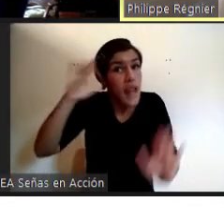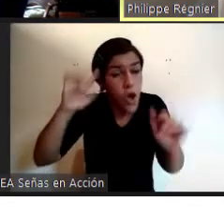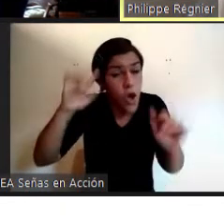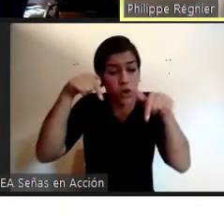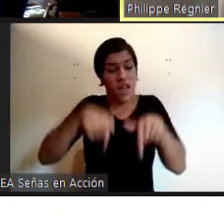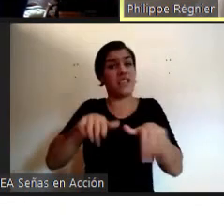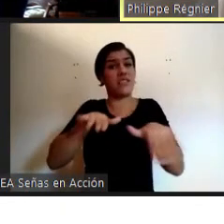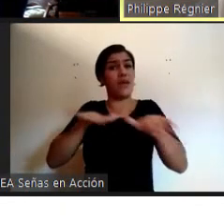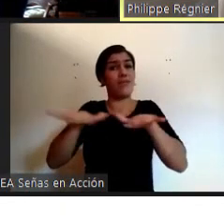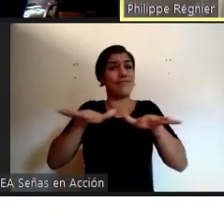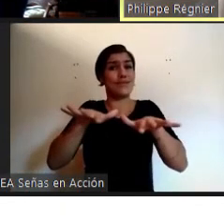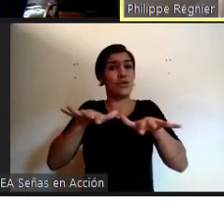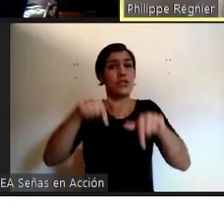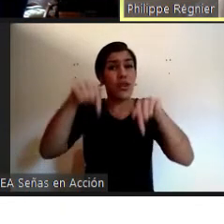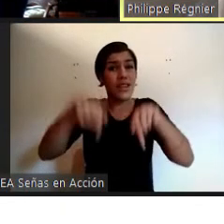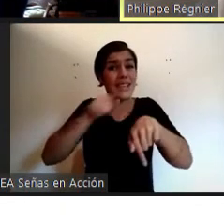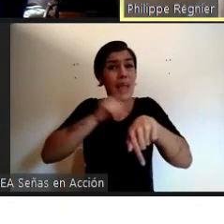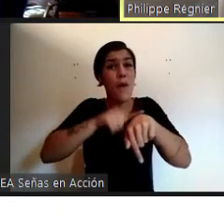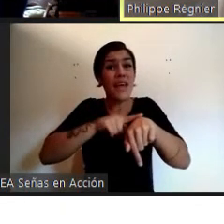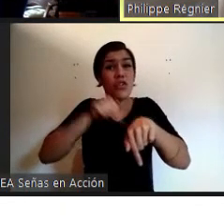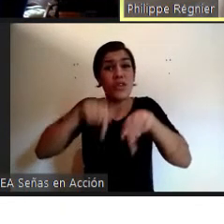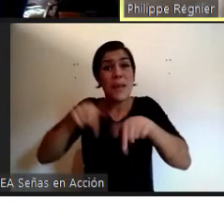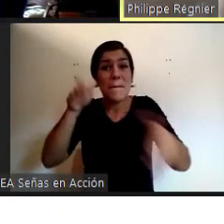realize how difficult it is